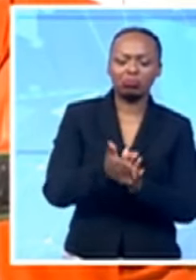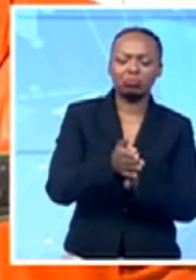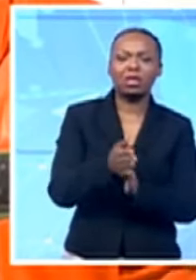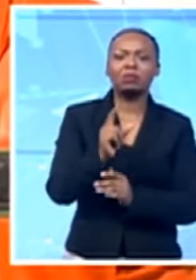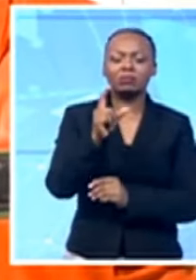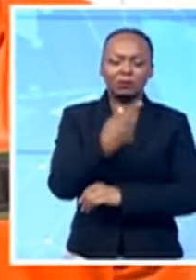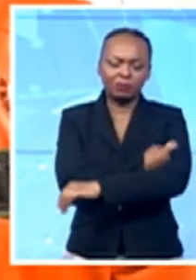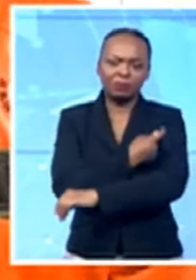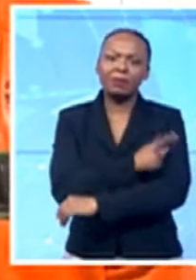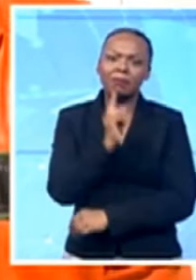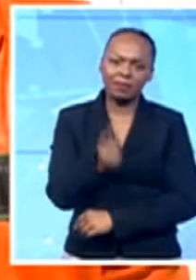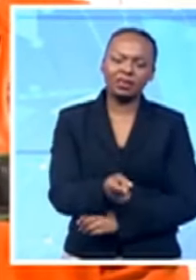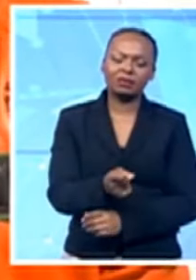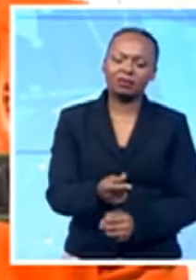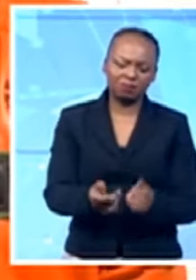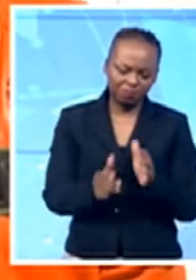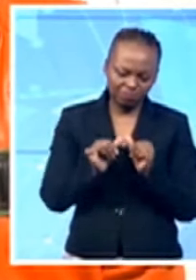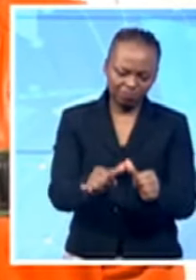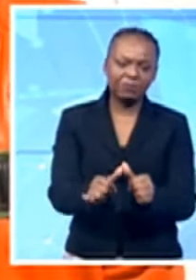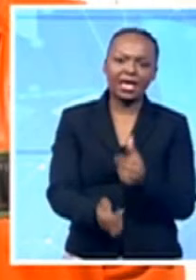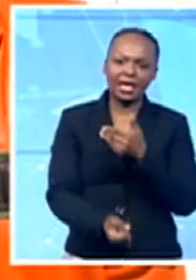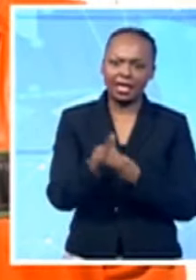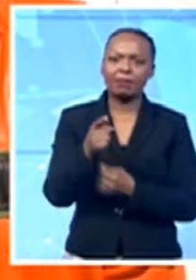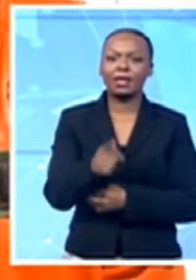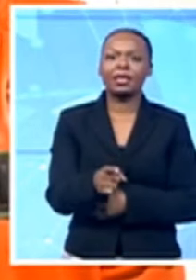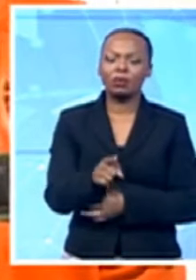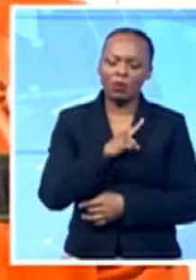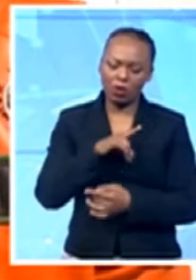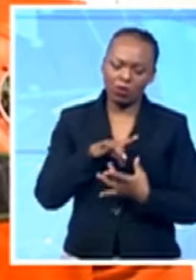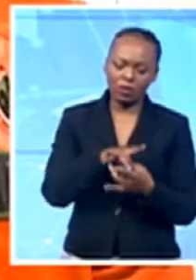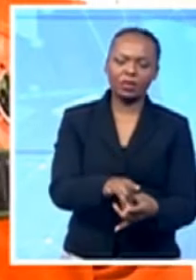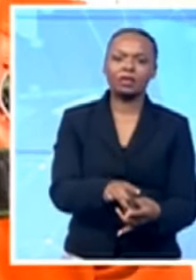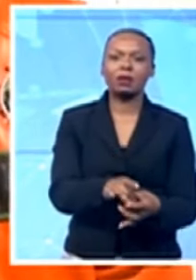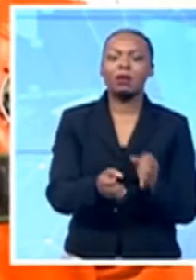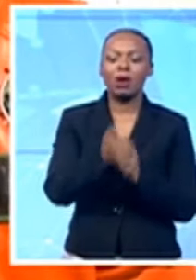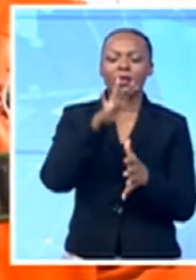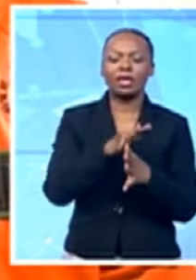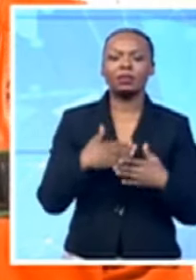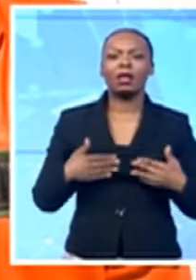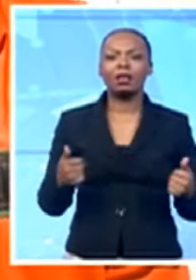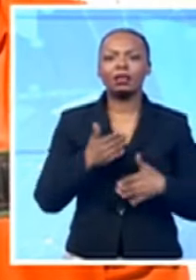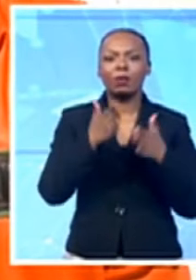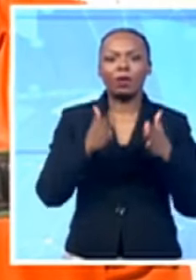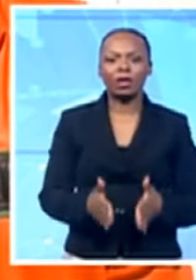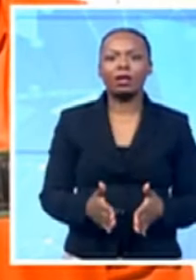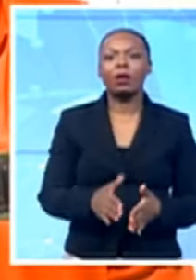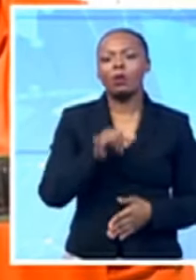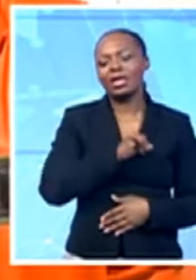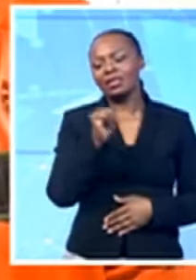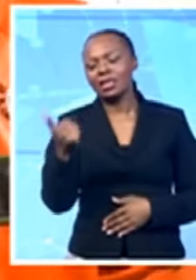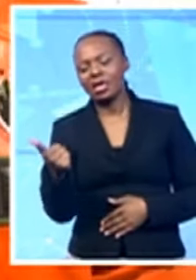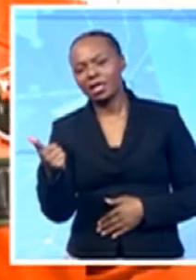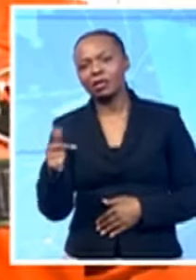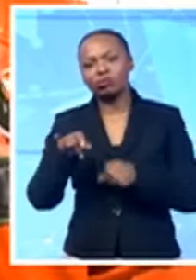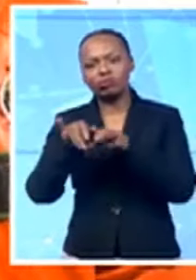serious commitment in prioritizing the healthcare workers, such that when we get to at least the second wave, you are done with the healthcare workers. But as matters